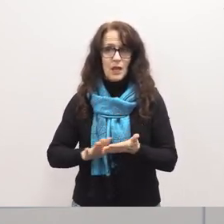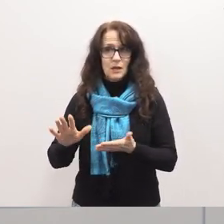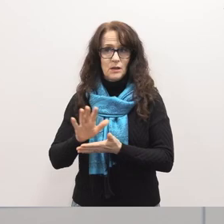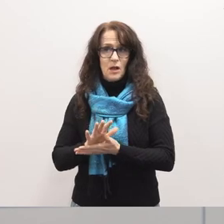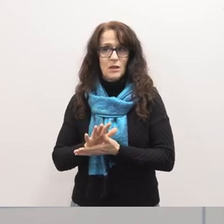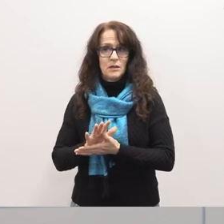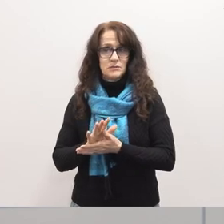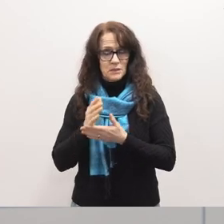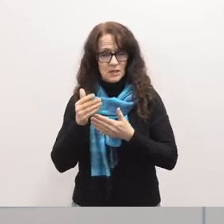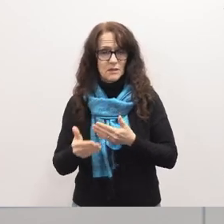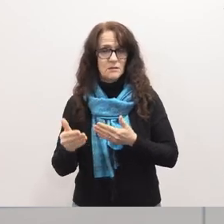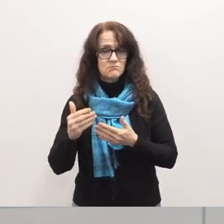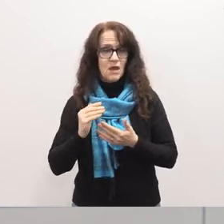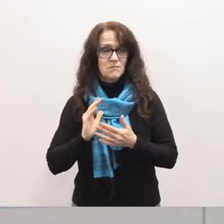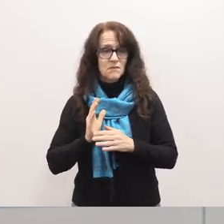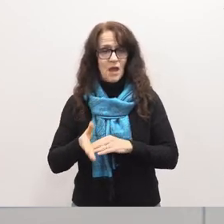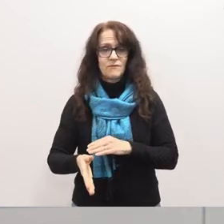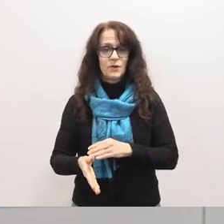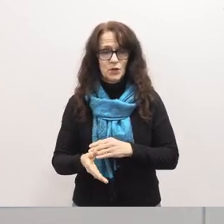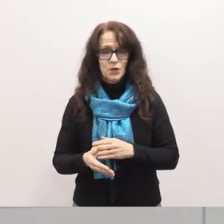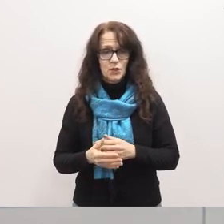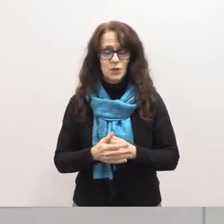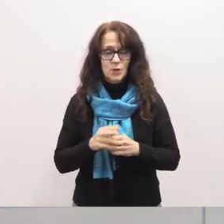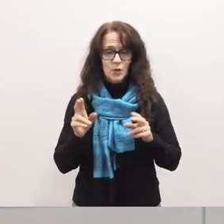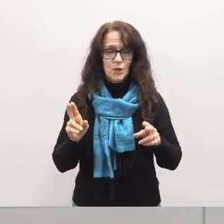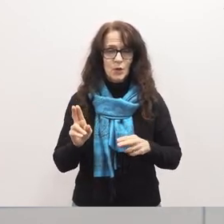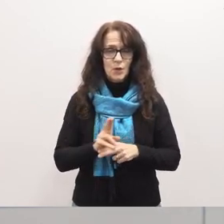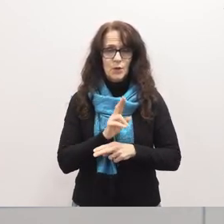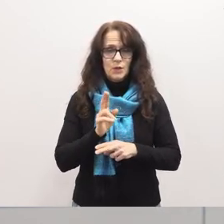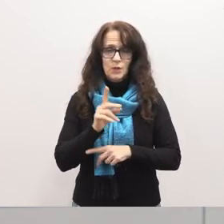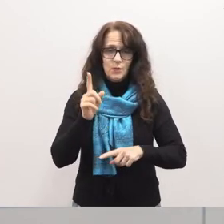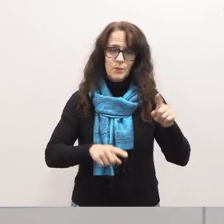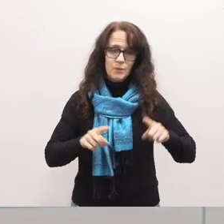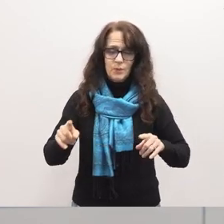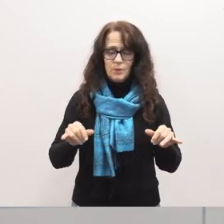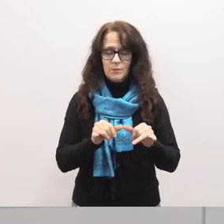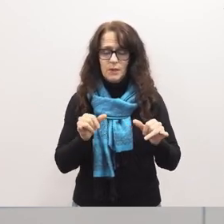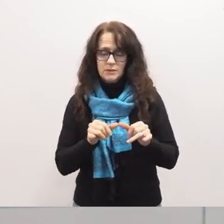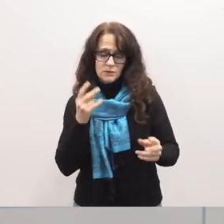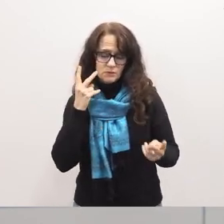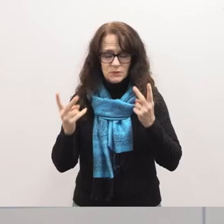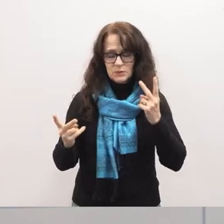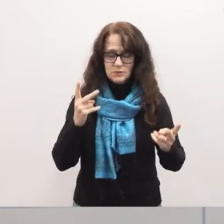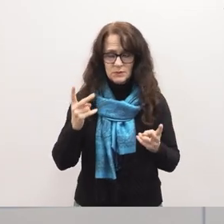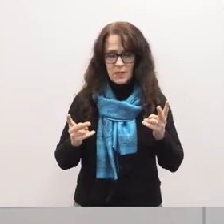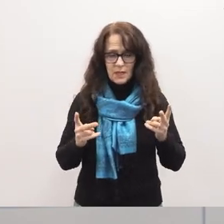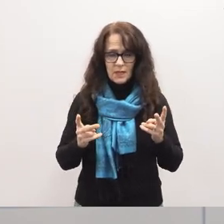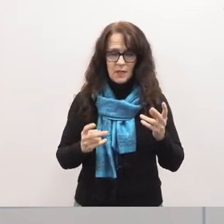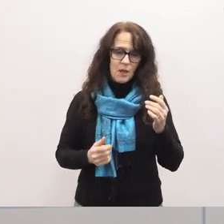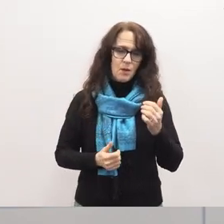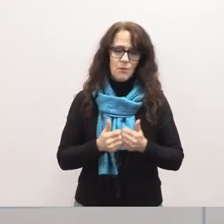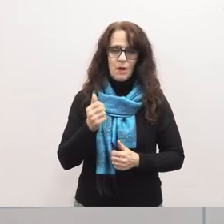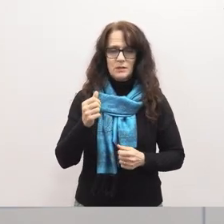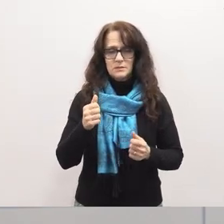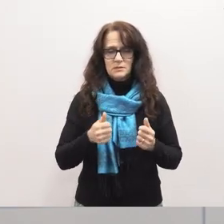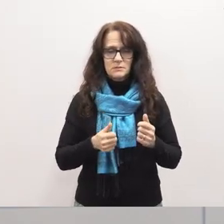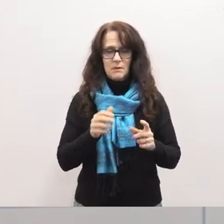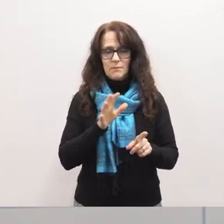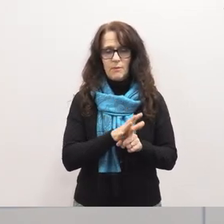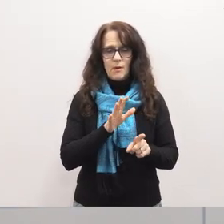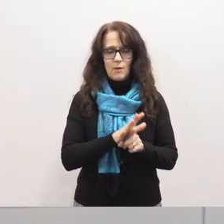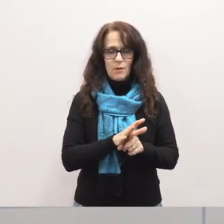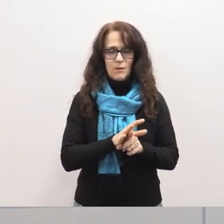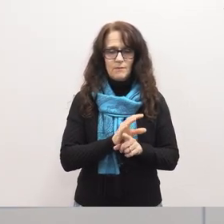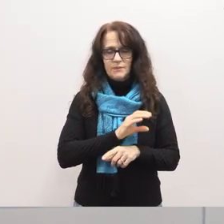and afterwards where we used different measures to see which exhibits were most popular at the